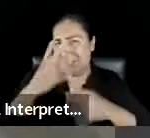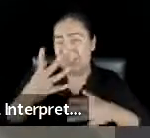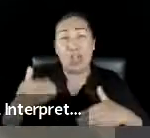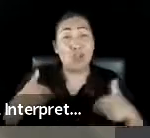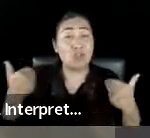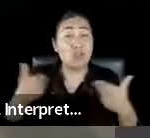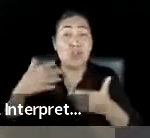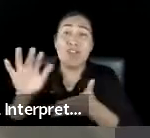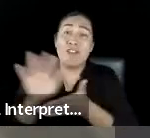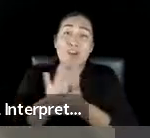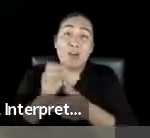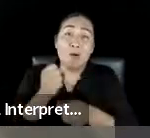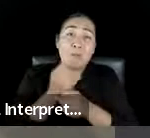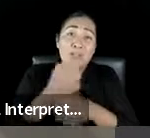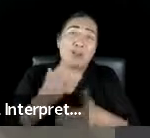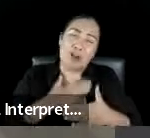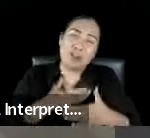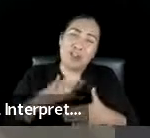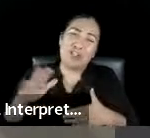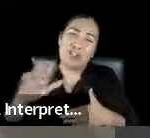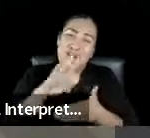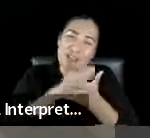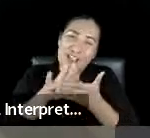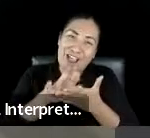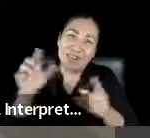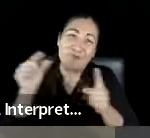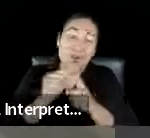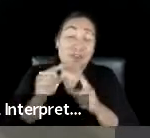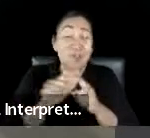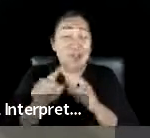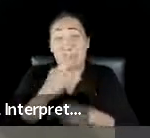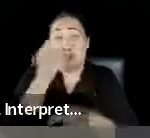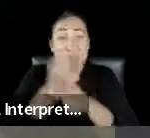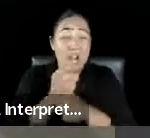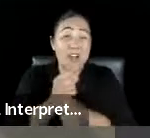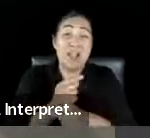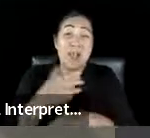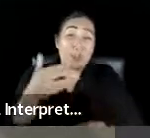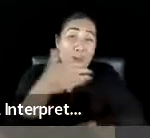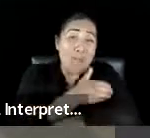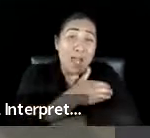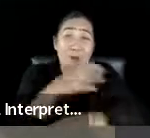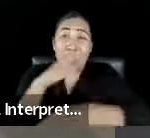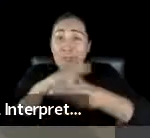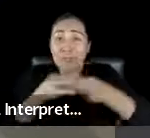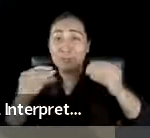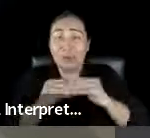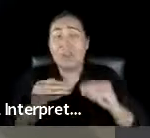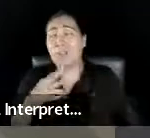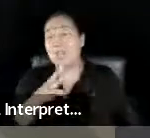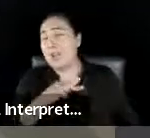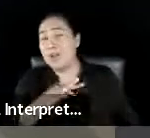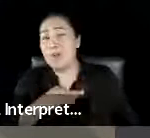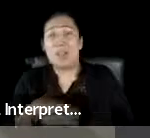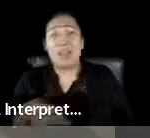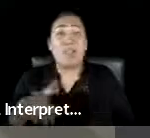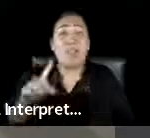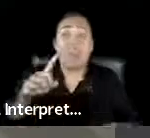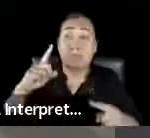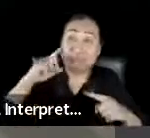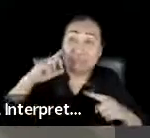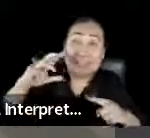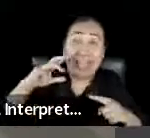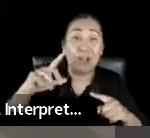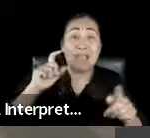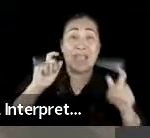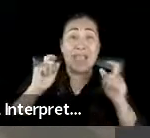appreciated the kind words that you shared with them. And you're right, the power of the stories is phenomenal, but the sound editing, the cuts, the angles, all the different things,